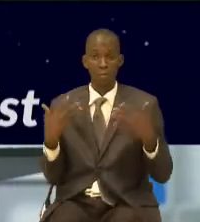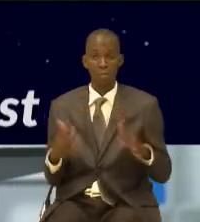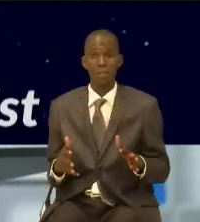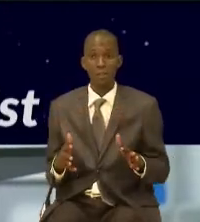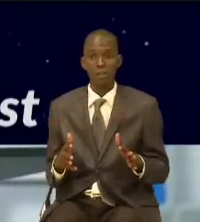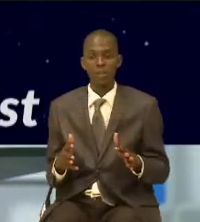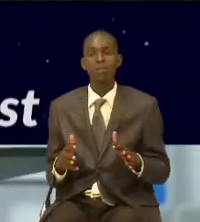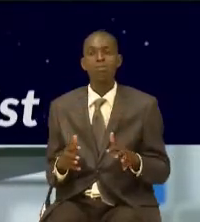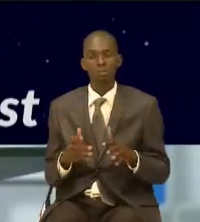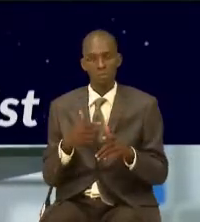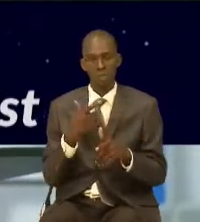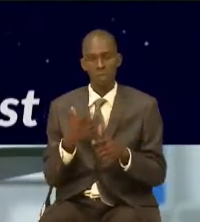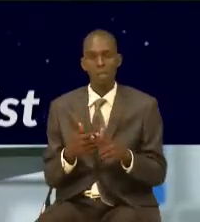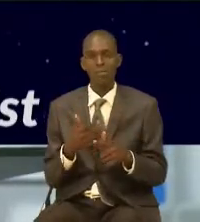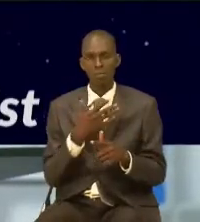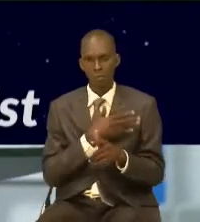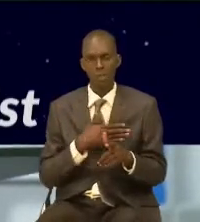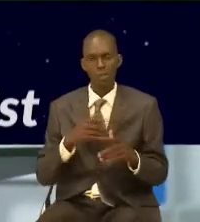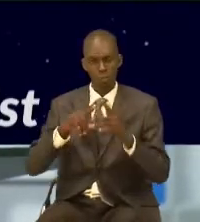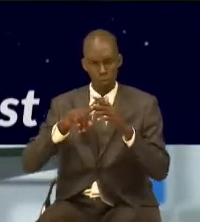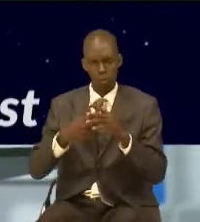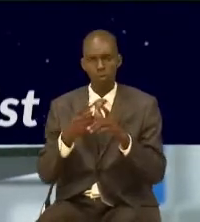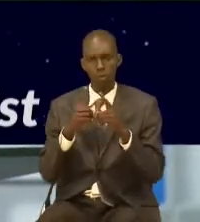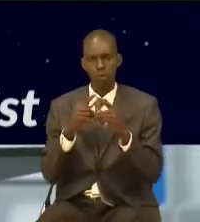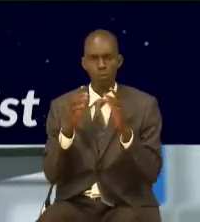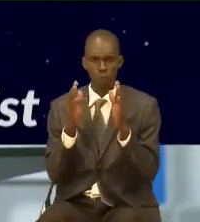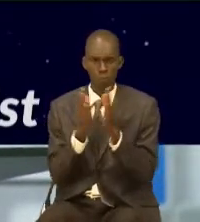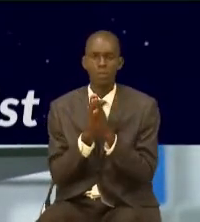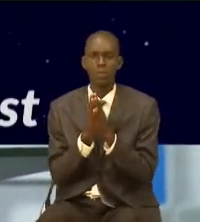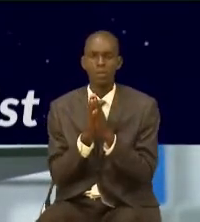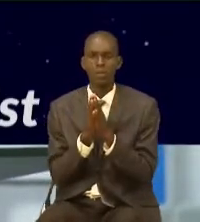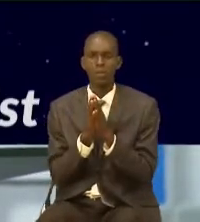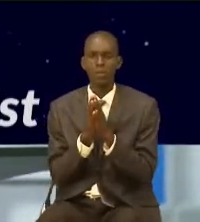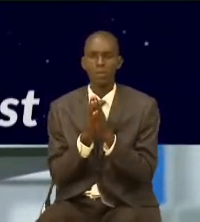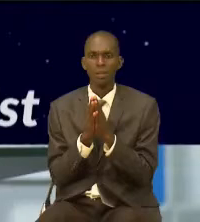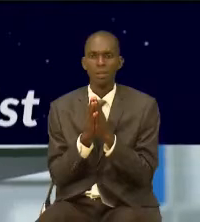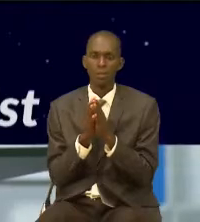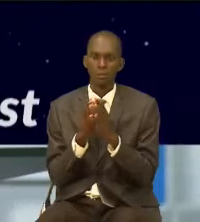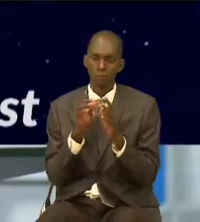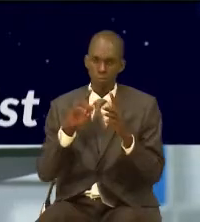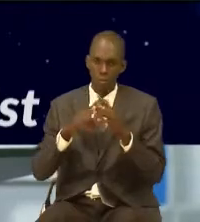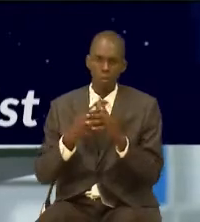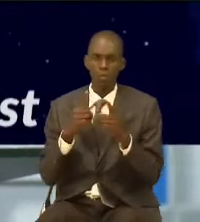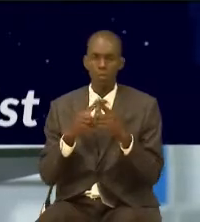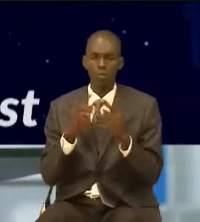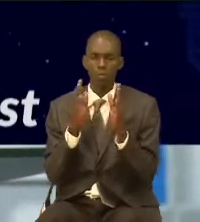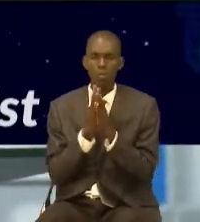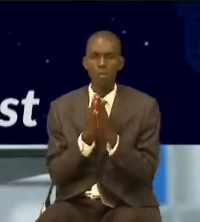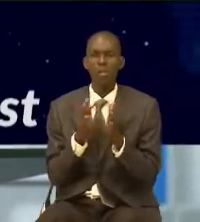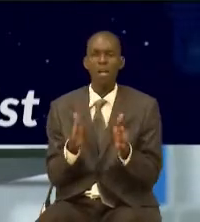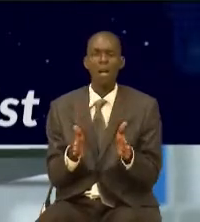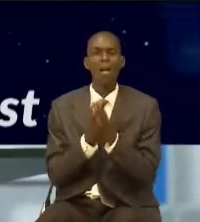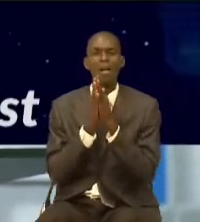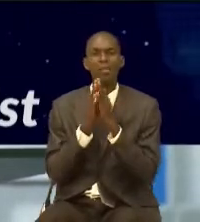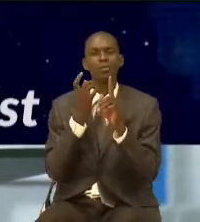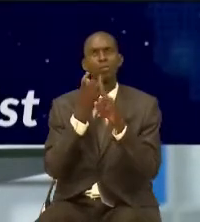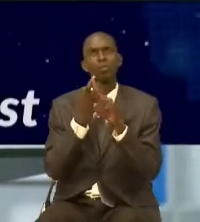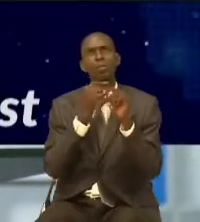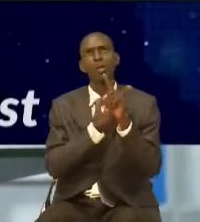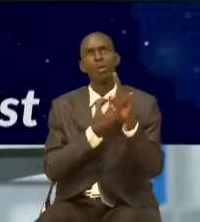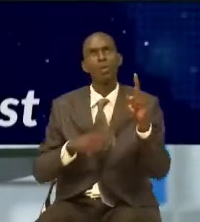tonight our father in the lord our pastor is coming back very shortly for